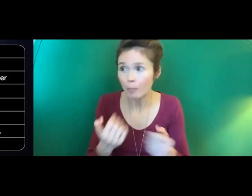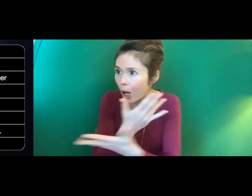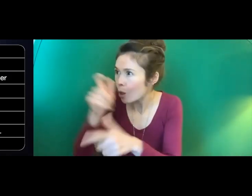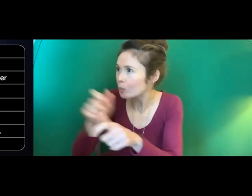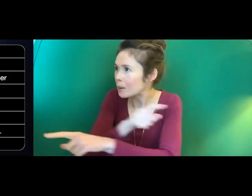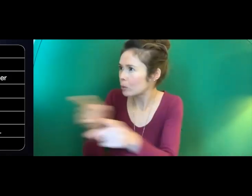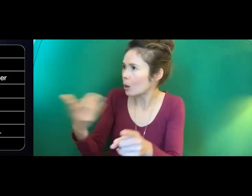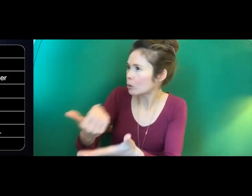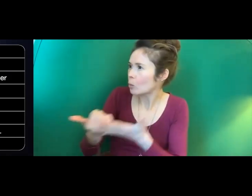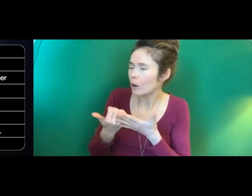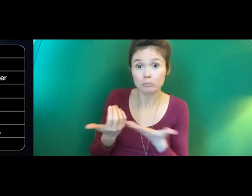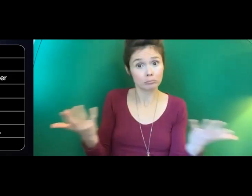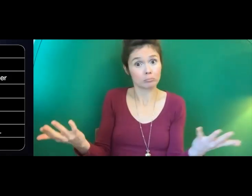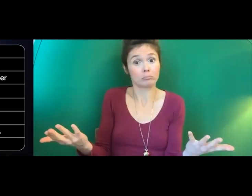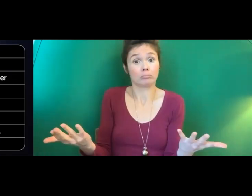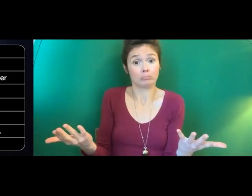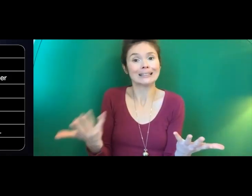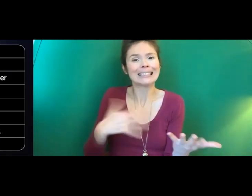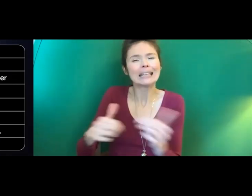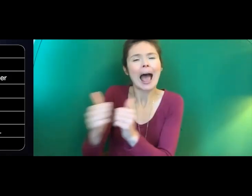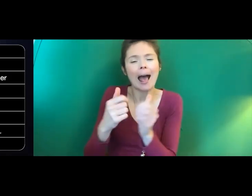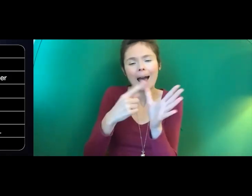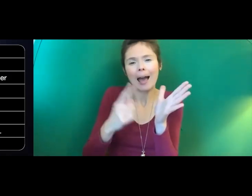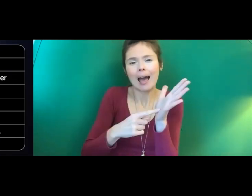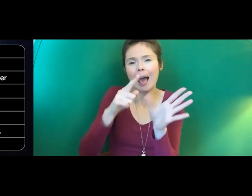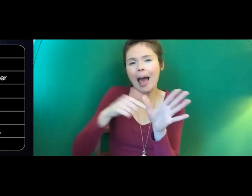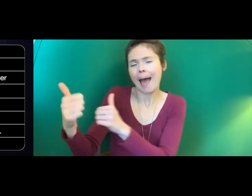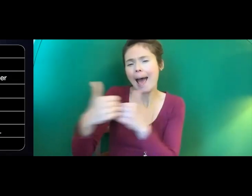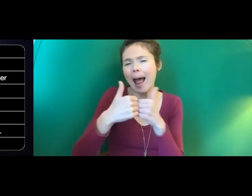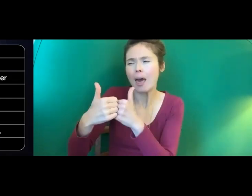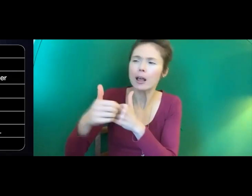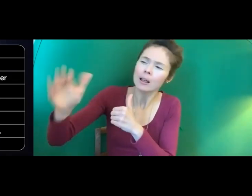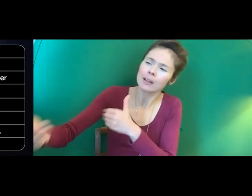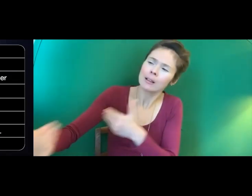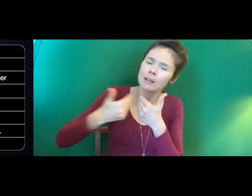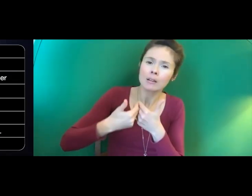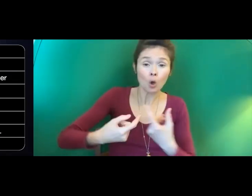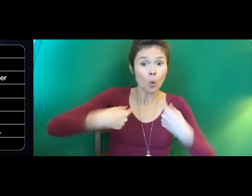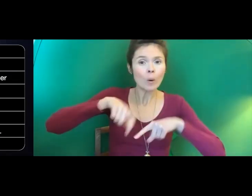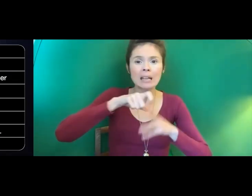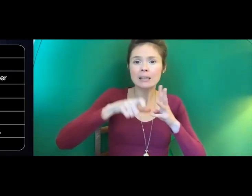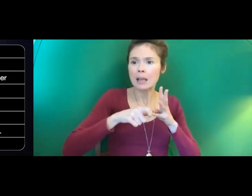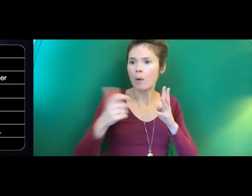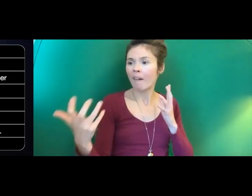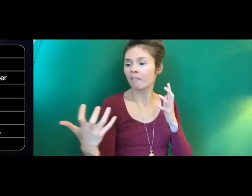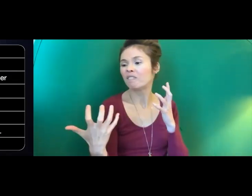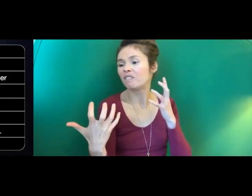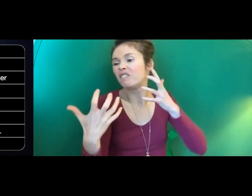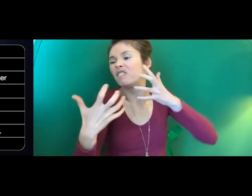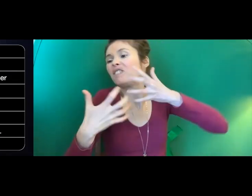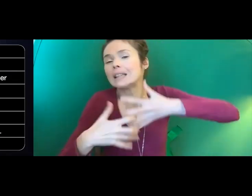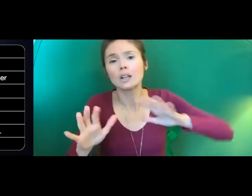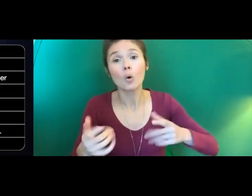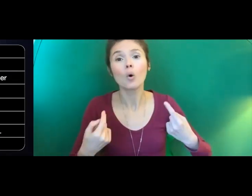it's about us working with allies and doing it. It's not, you know, we're not about fitting into the music industry. We're already here and